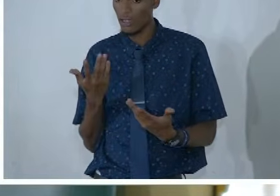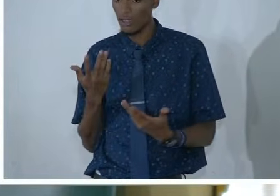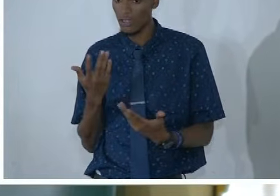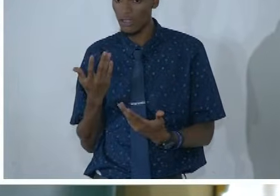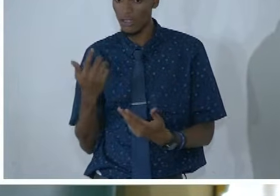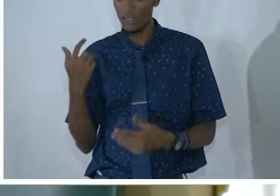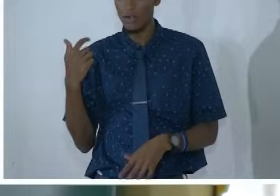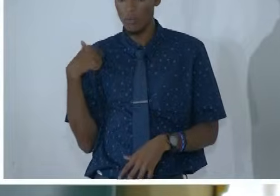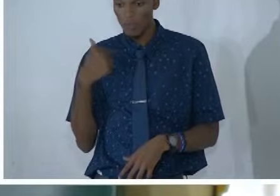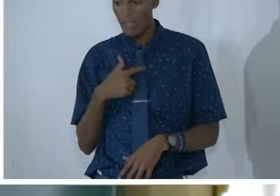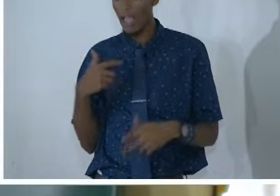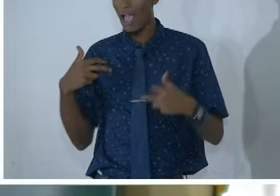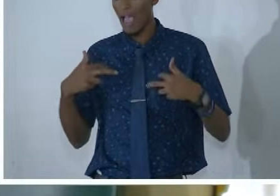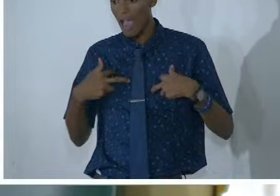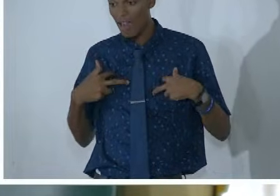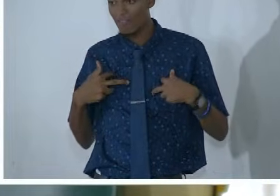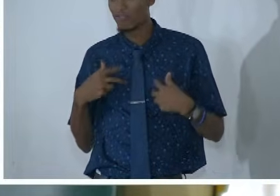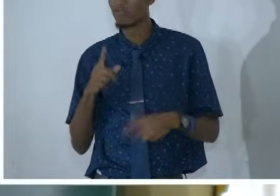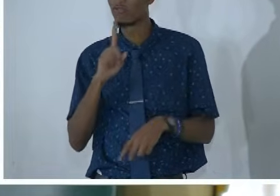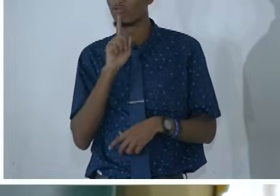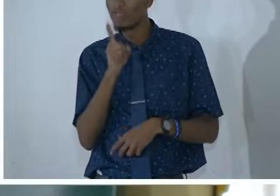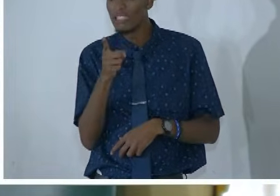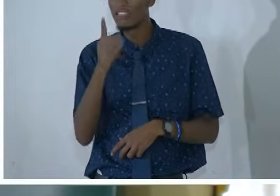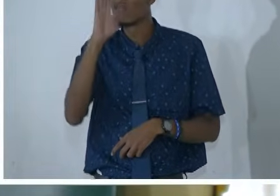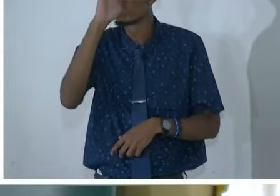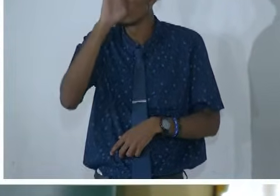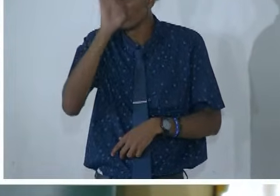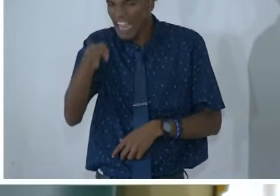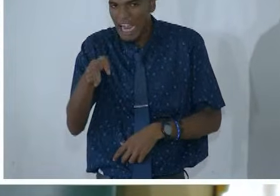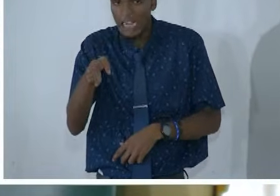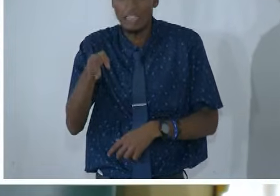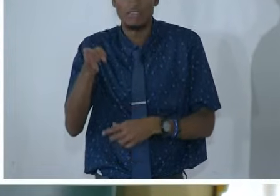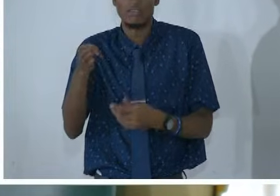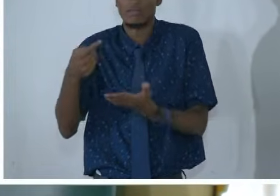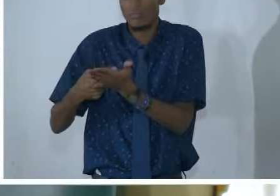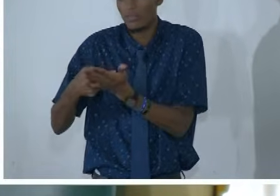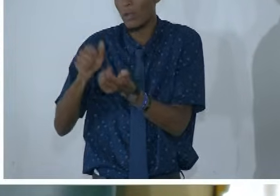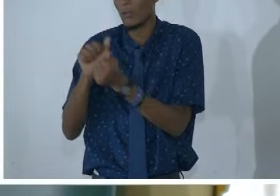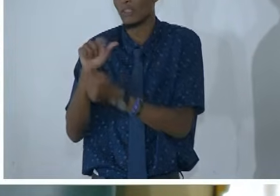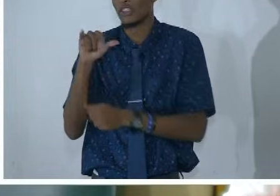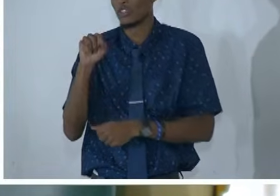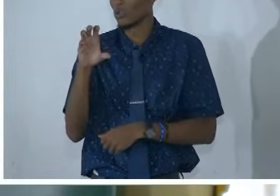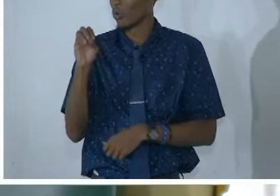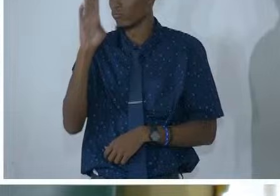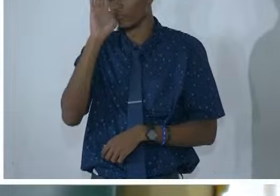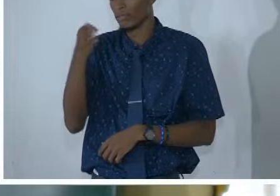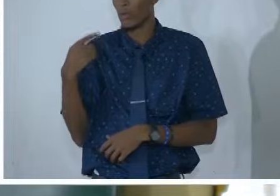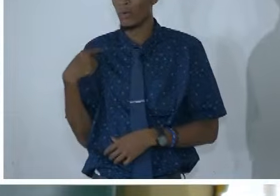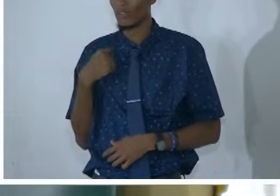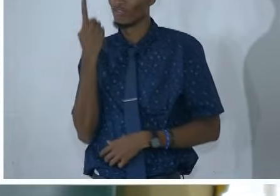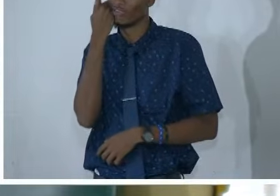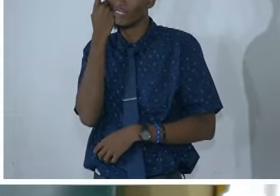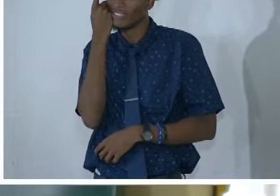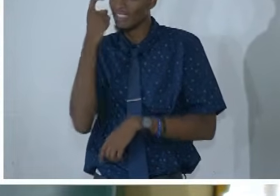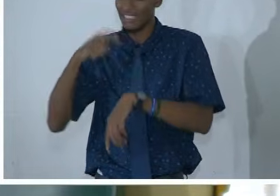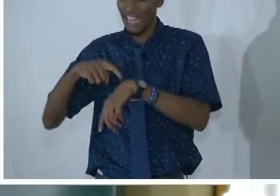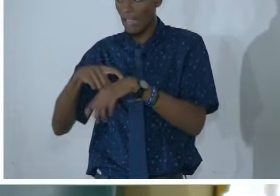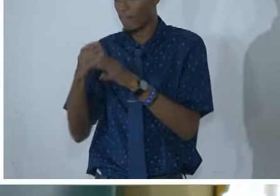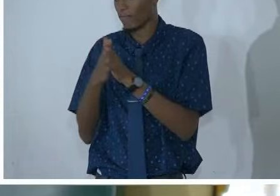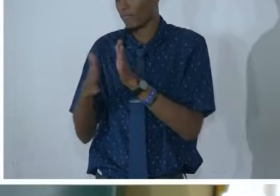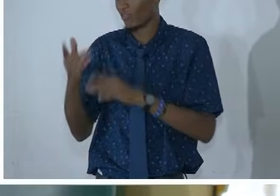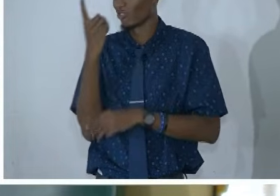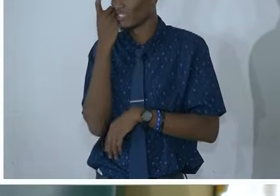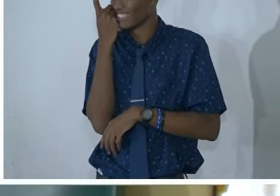last year one. We had a very frank discussion with JISTV. And let me start with the most recent time frame. The